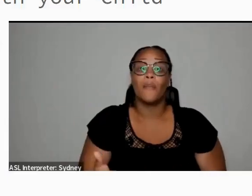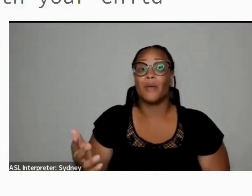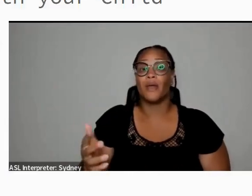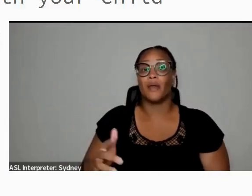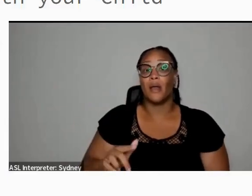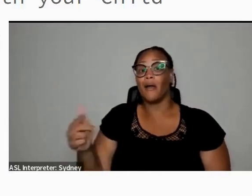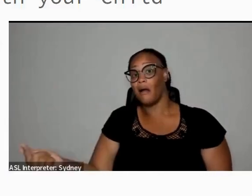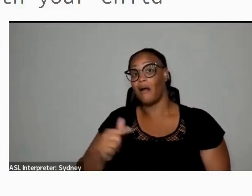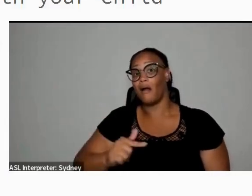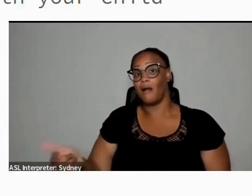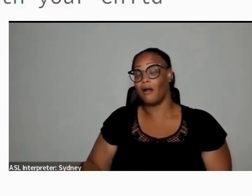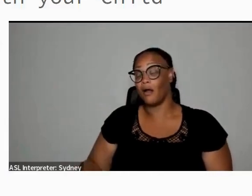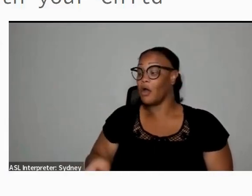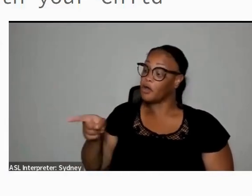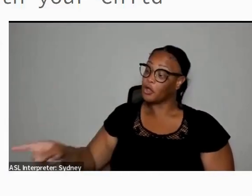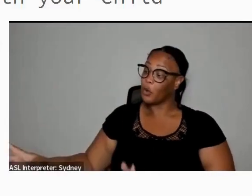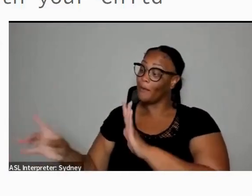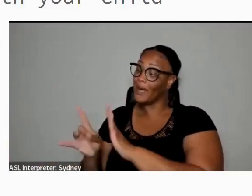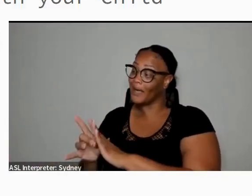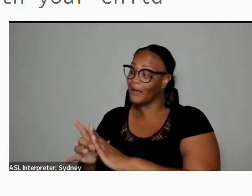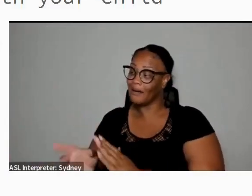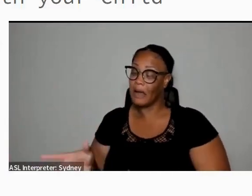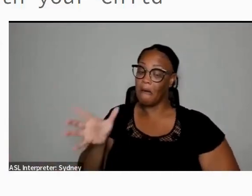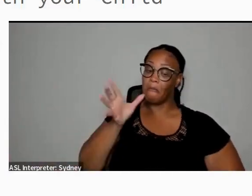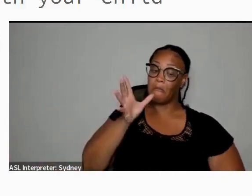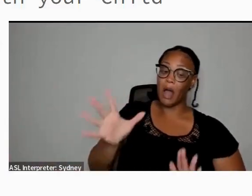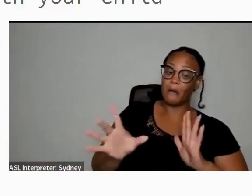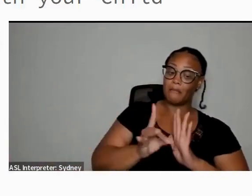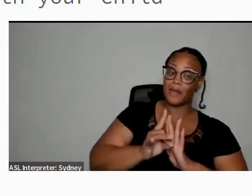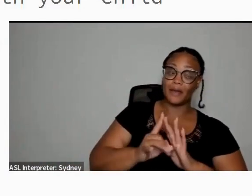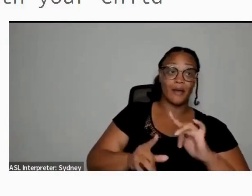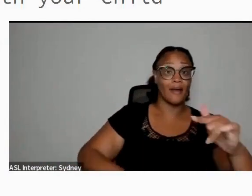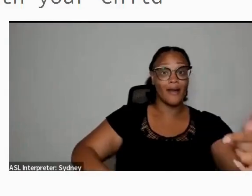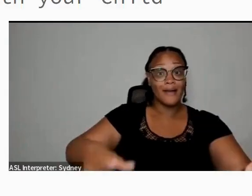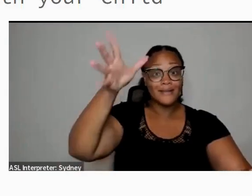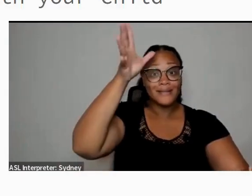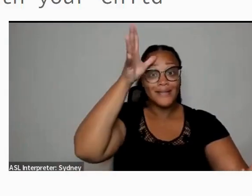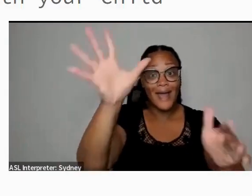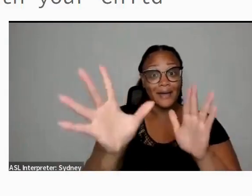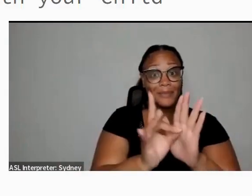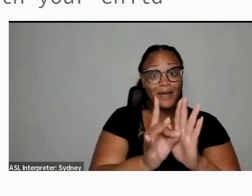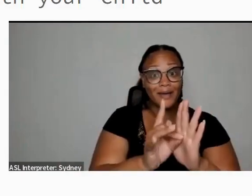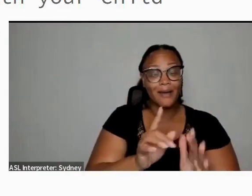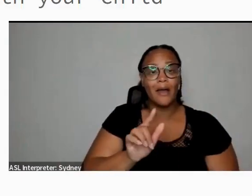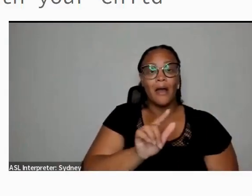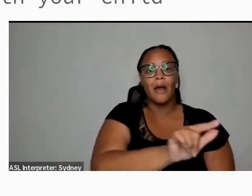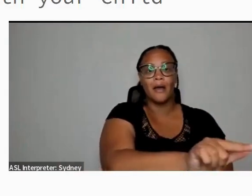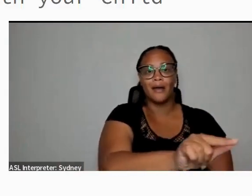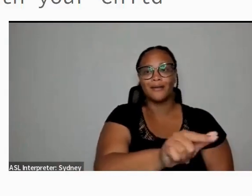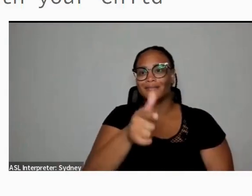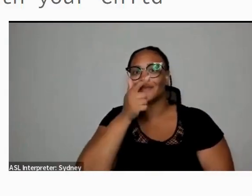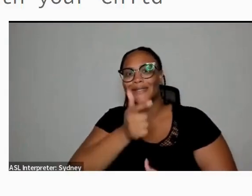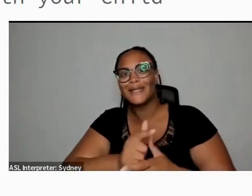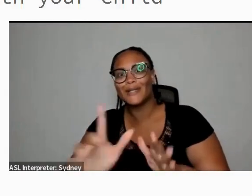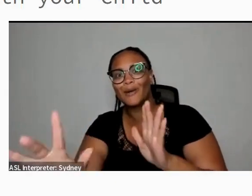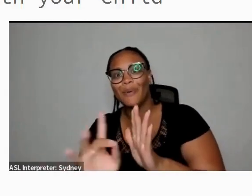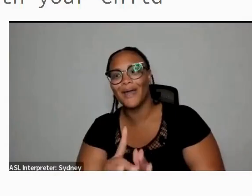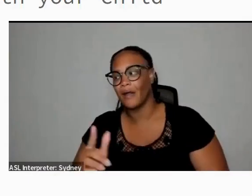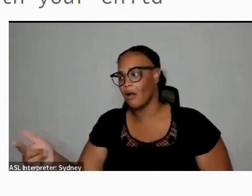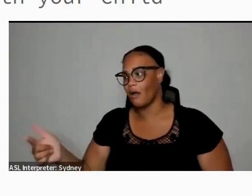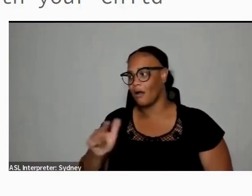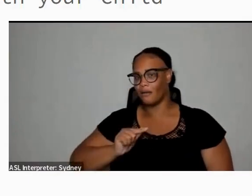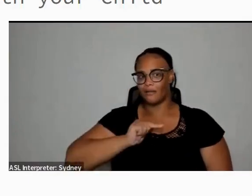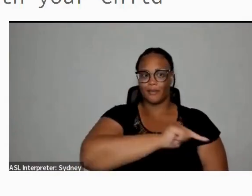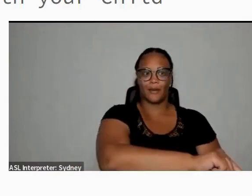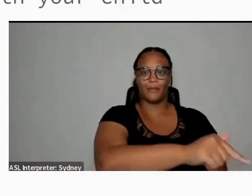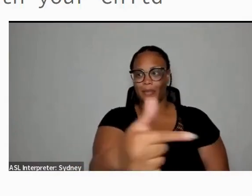you pick one, then mom picks one, dad picks one, their sister picks one,